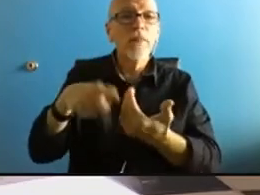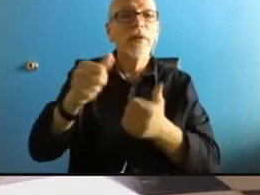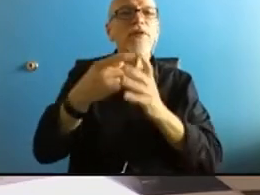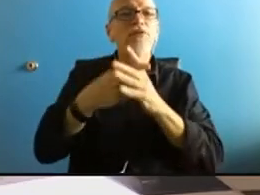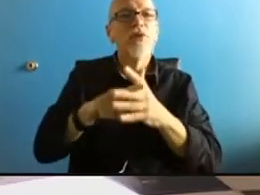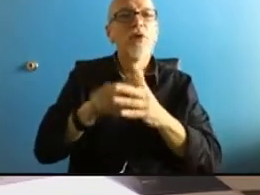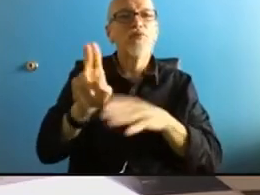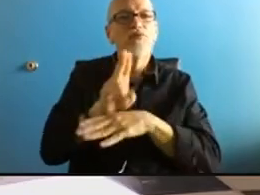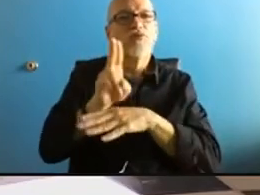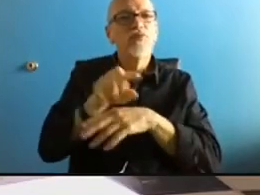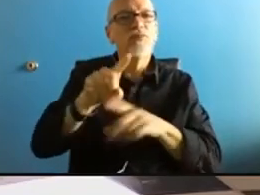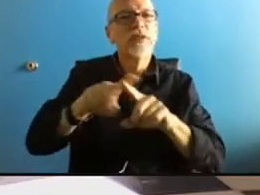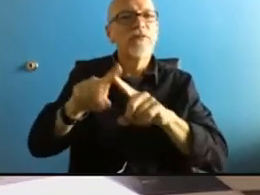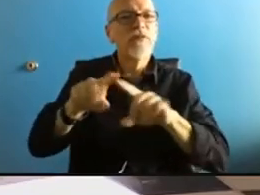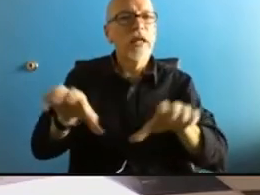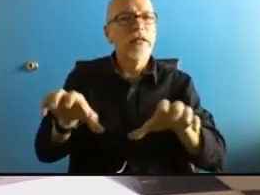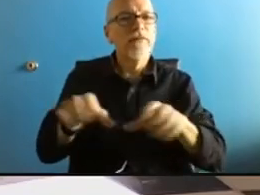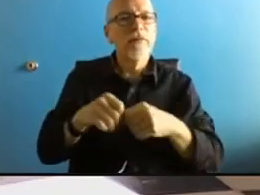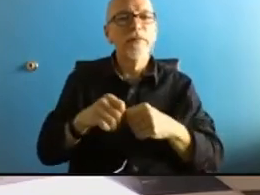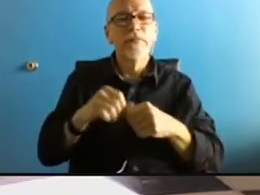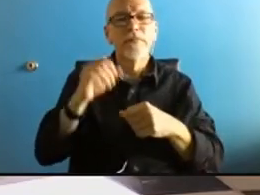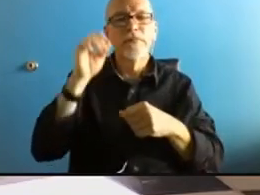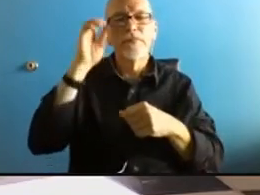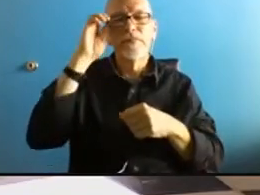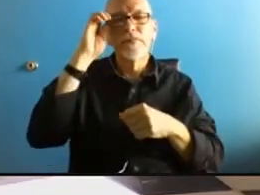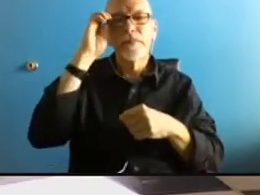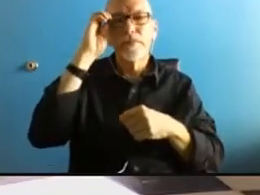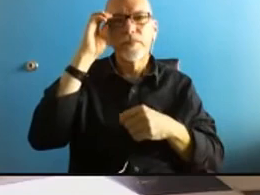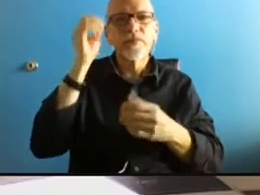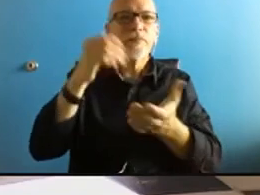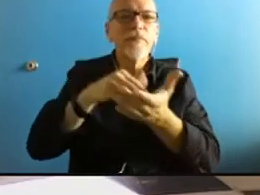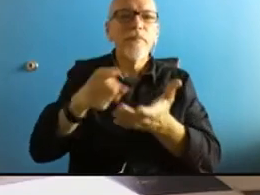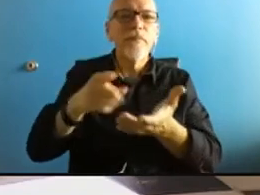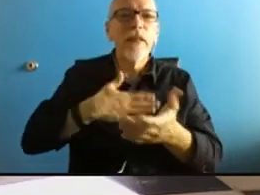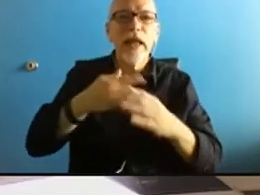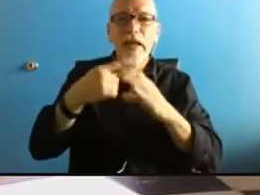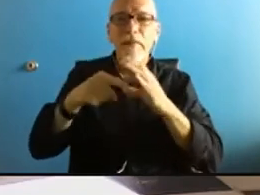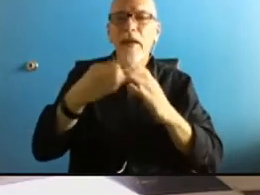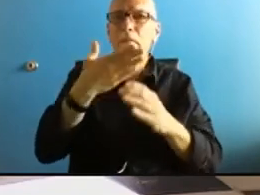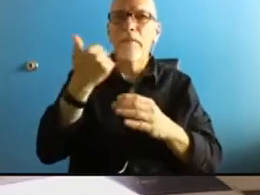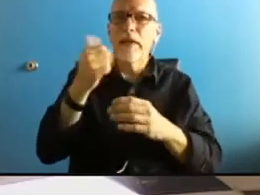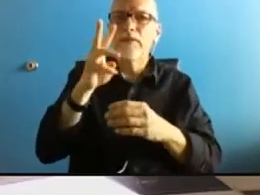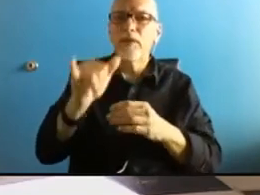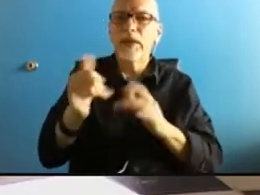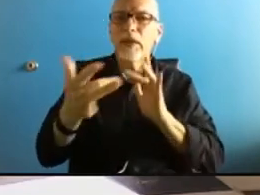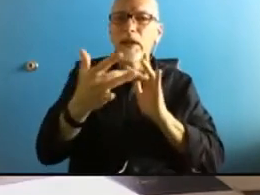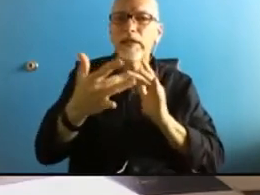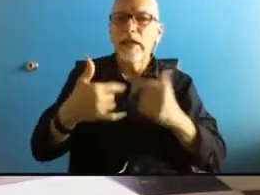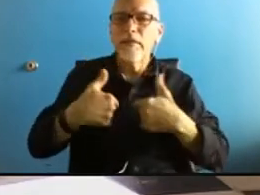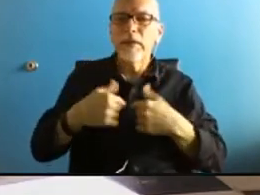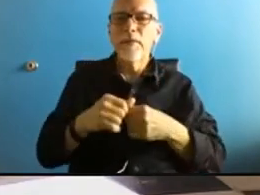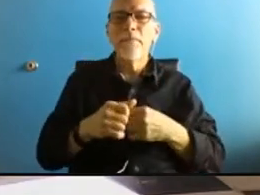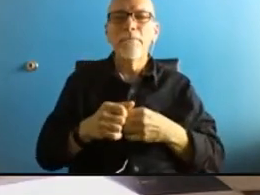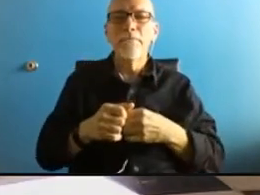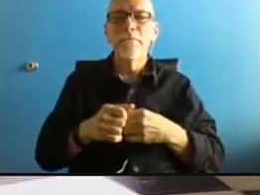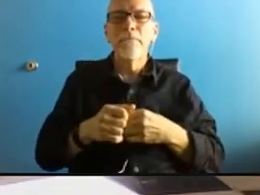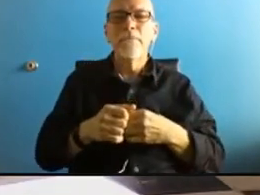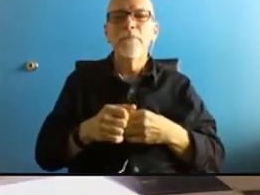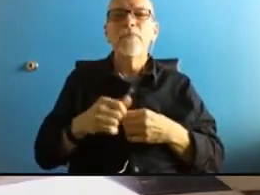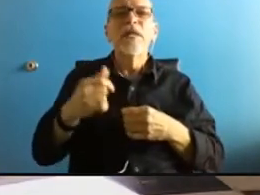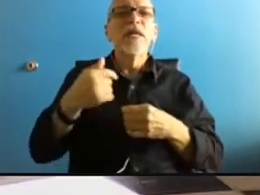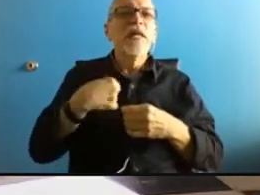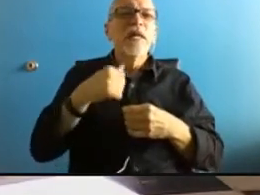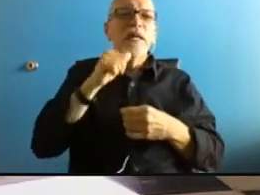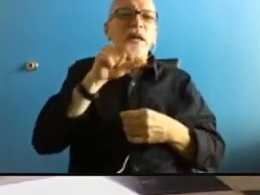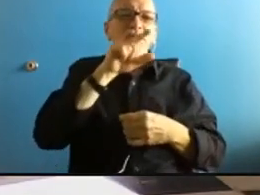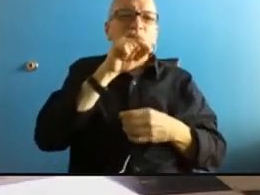these activities with. So again, my email is the best way to contact me. I'm not much of a Twitter person.